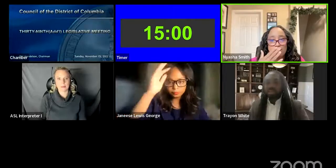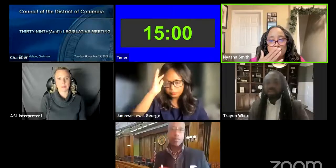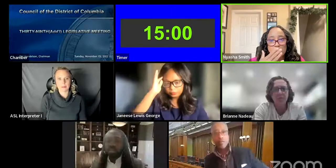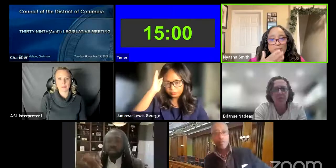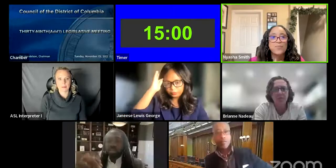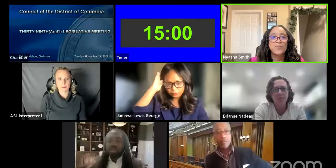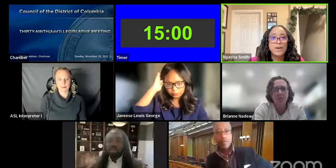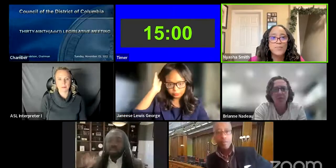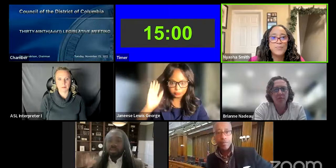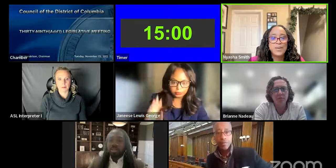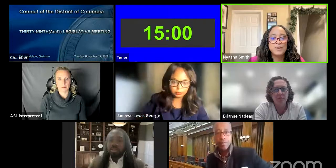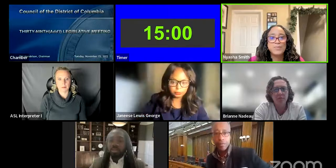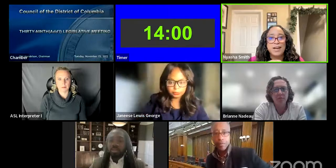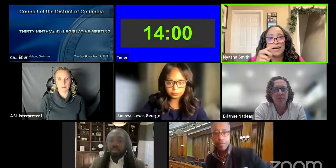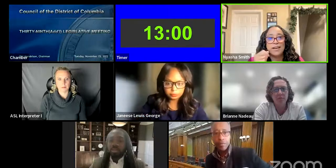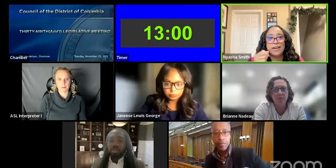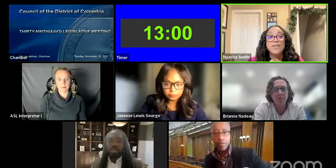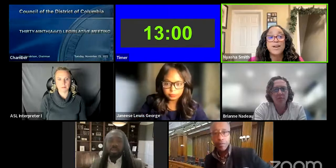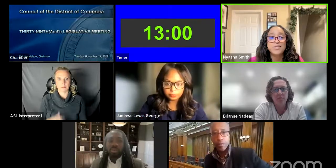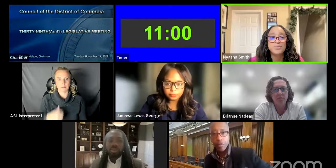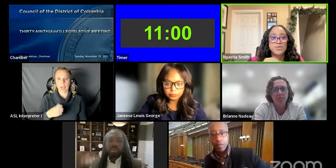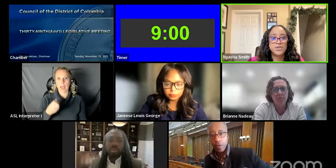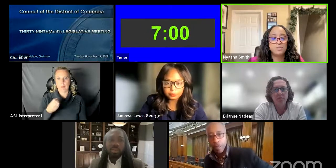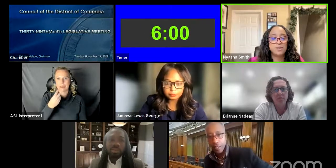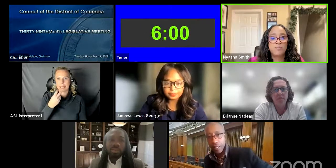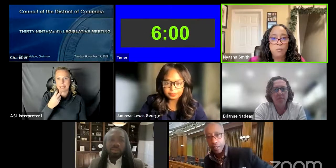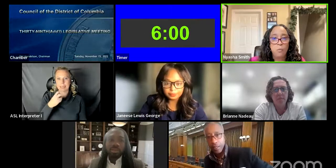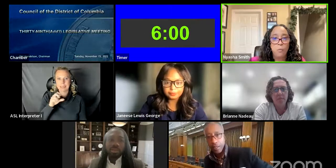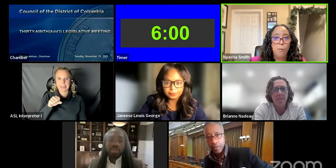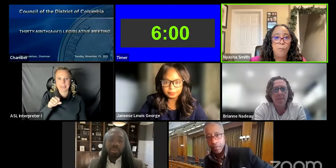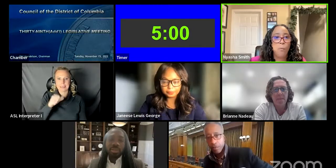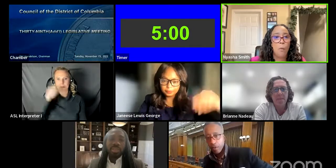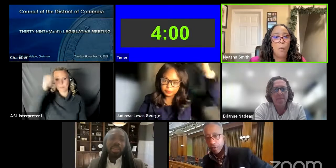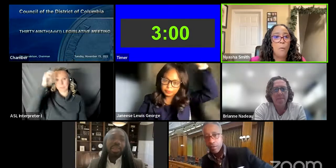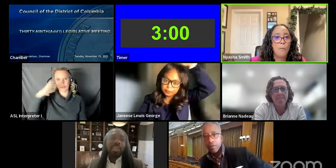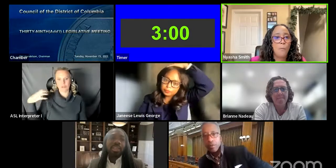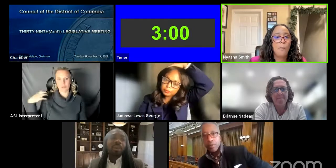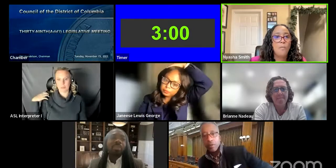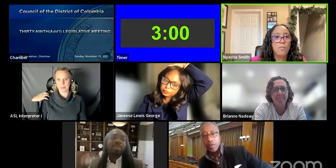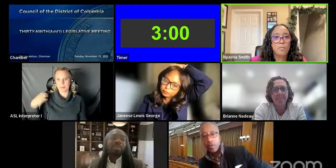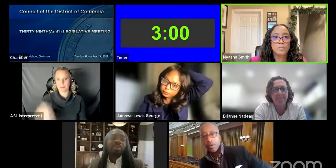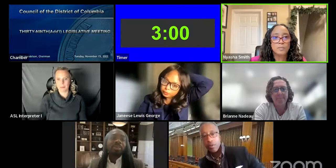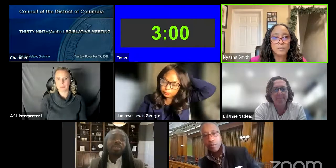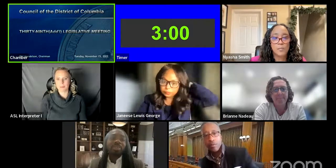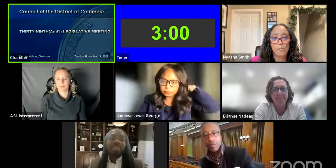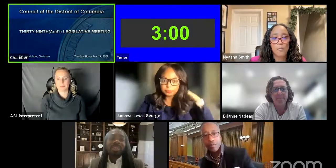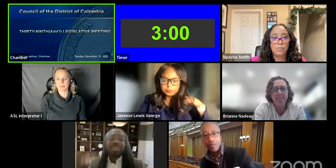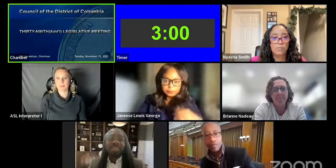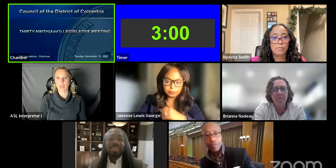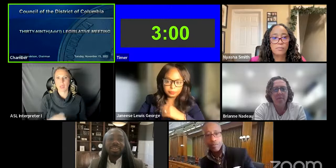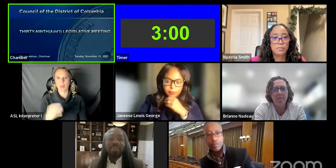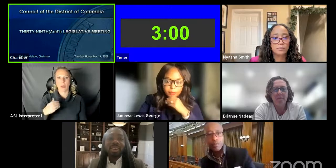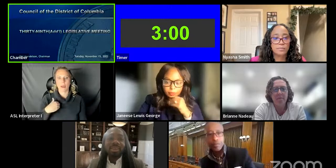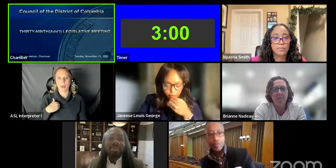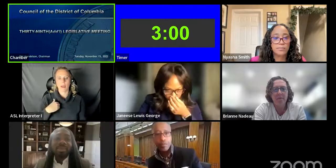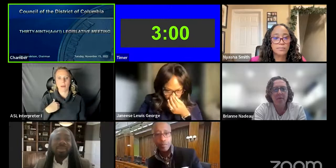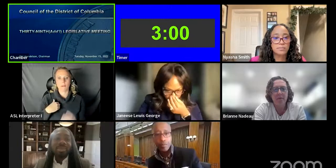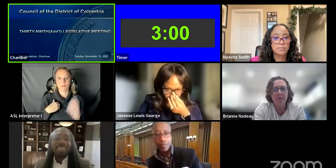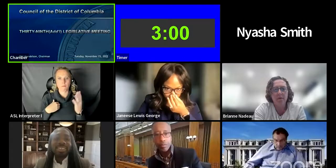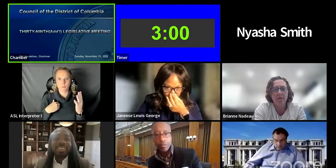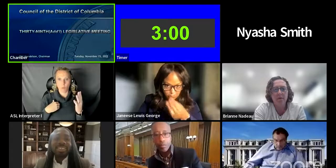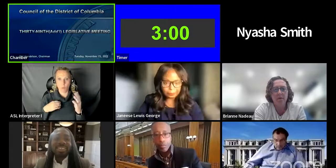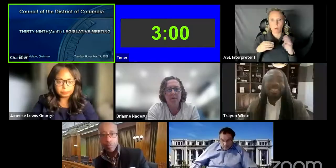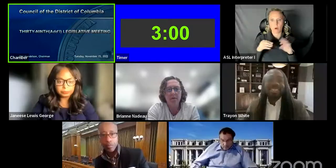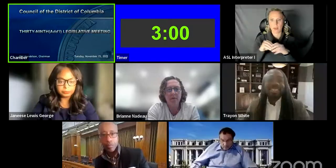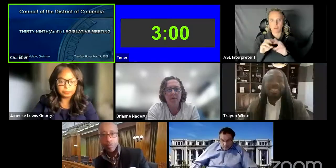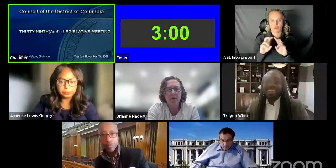I'm You. snacking. Yes, Mr. Chairman. Okay, and we've got the four in the chamber.